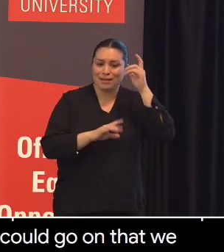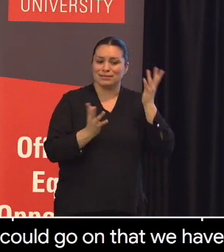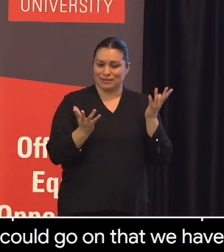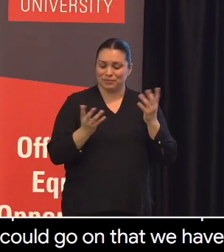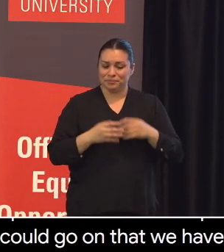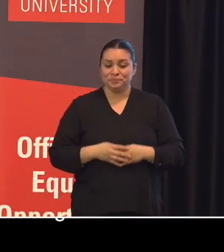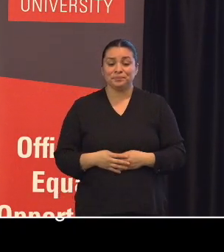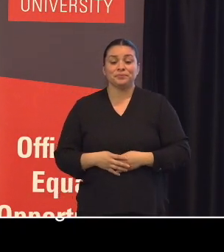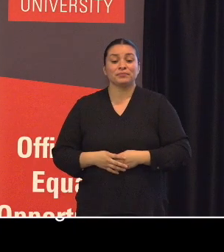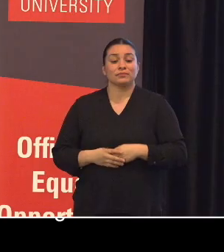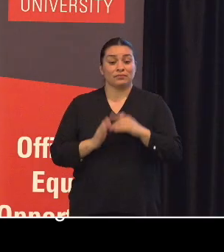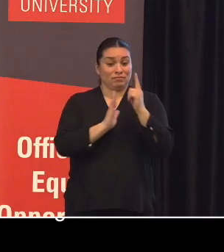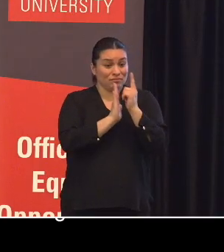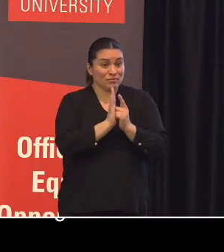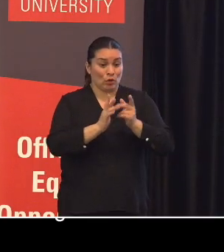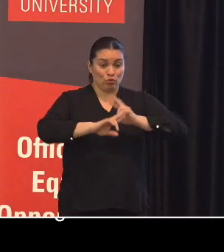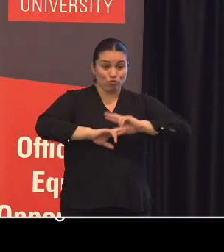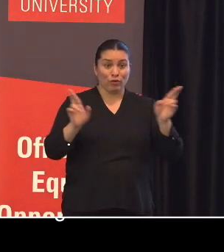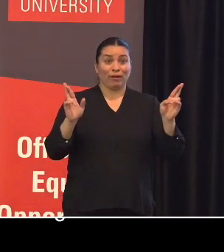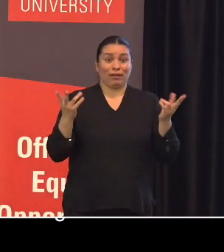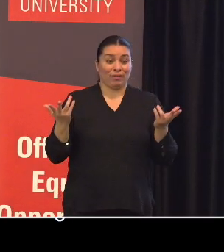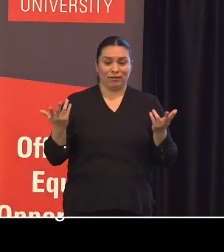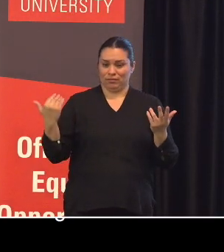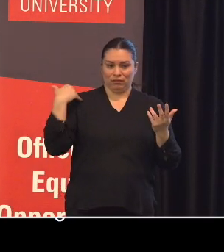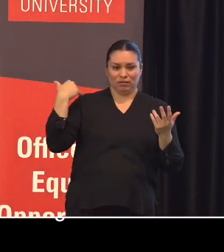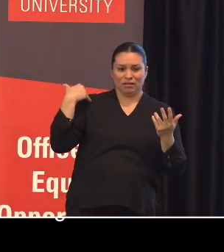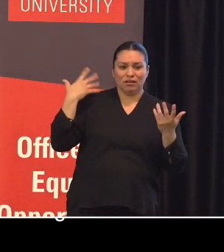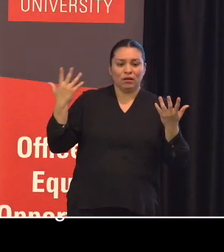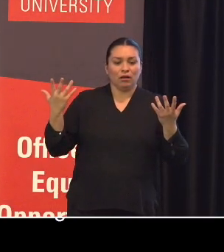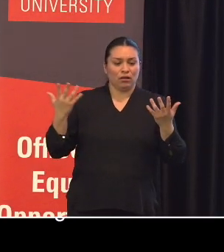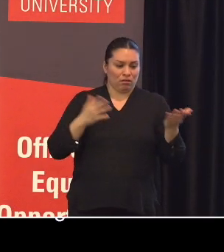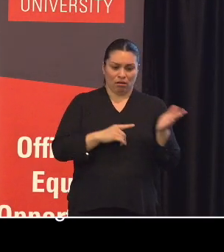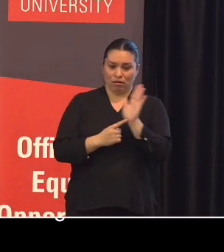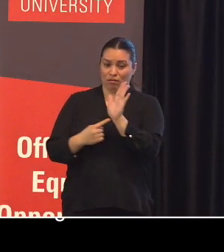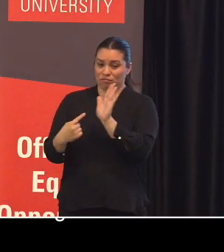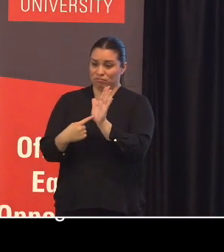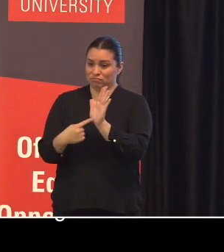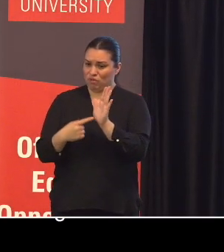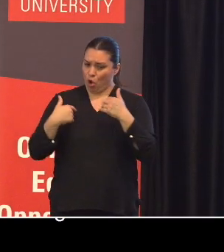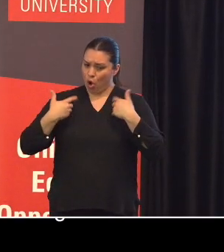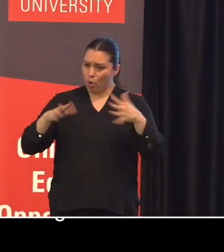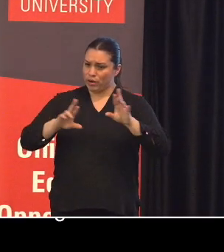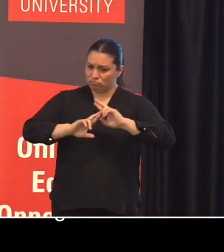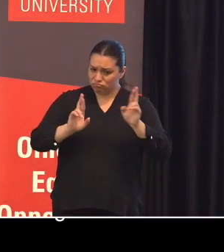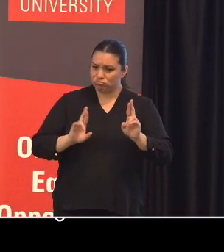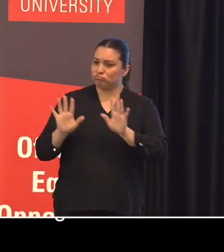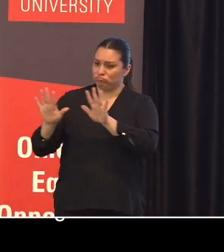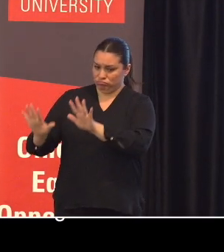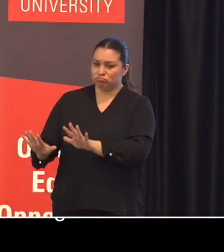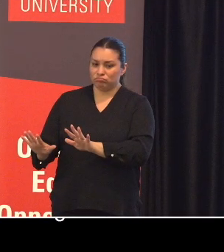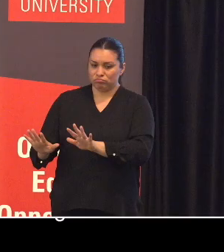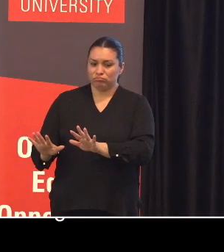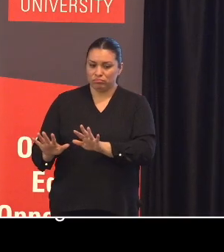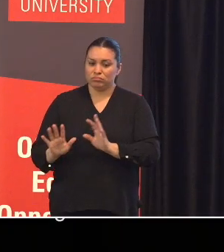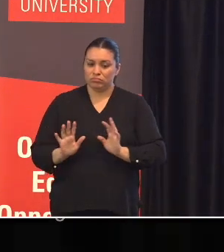have this plan in case they come calling or in case someone files a complaint, 9 times